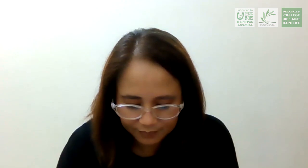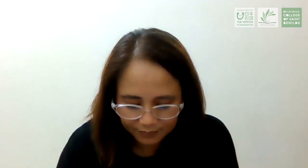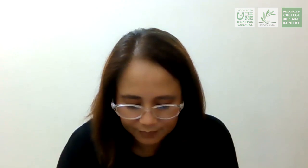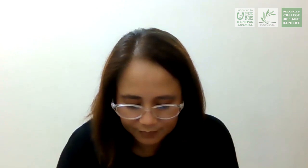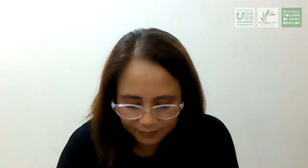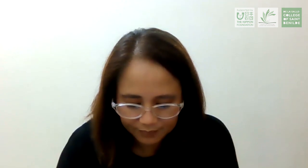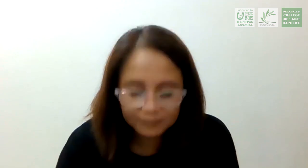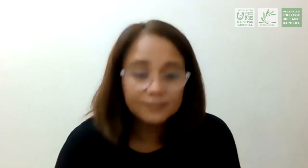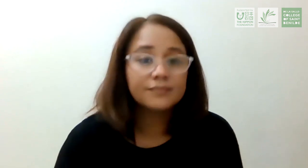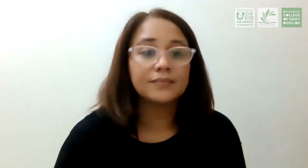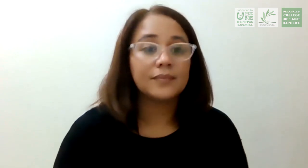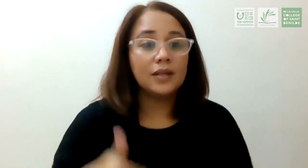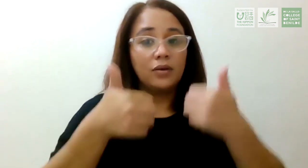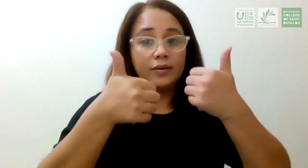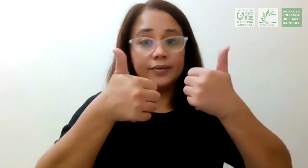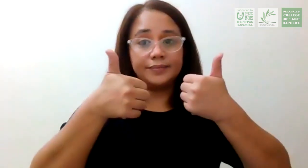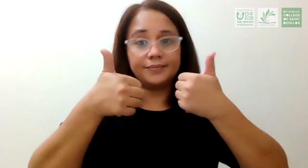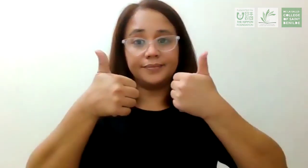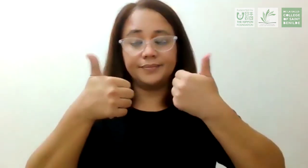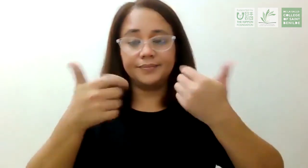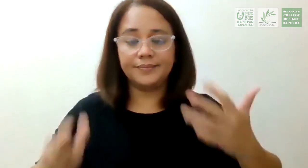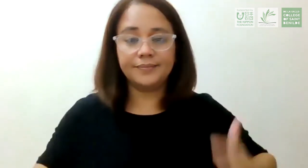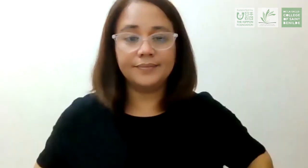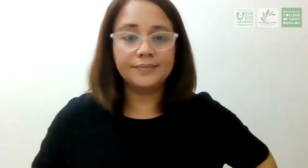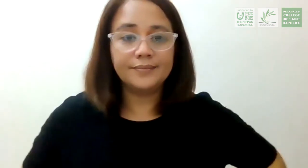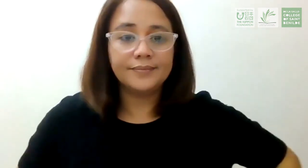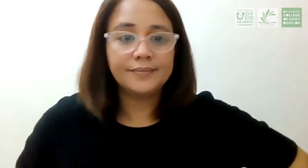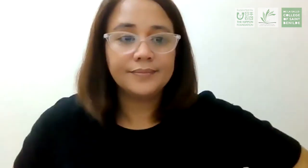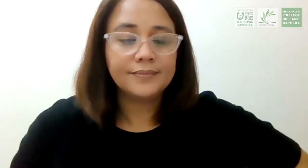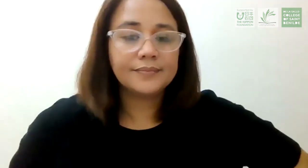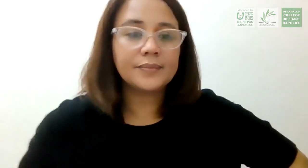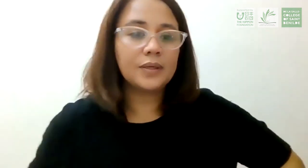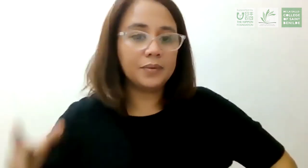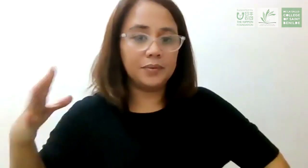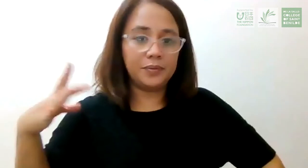Okay, so while we're waiting,